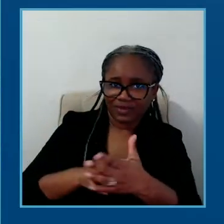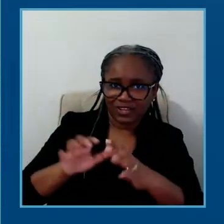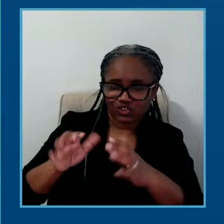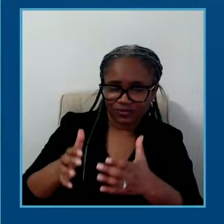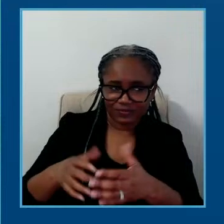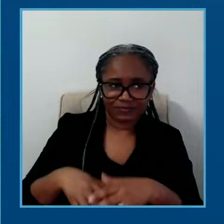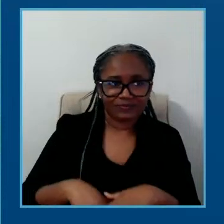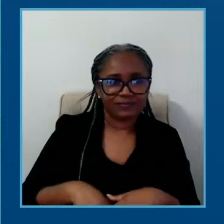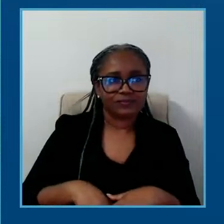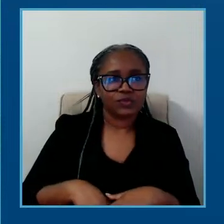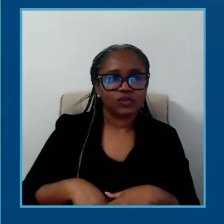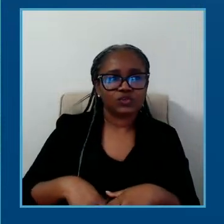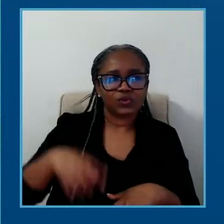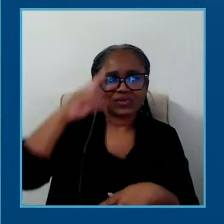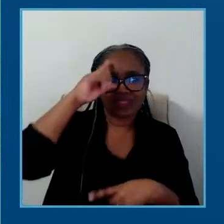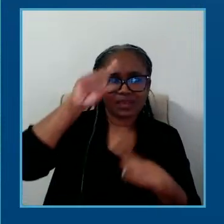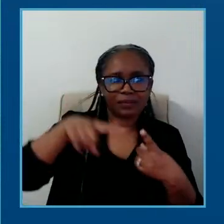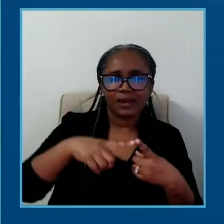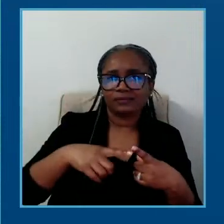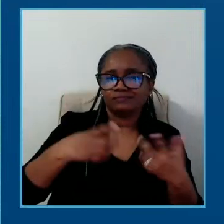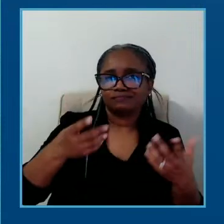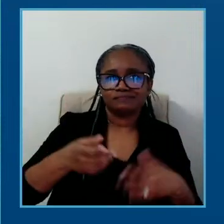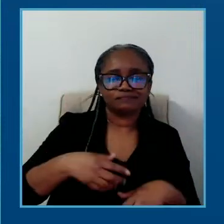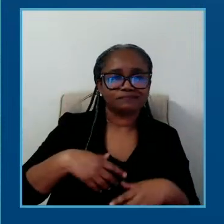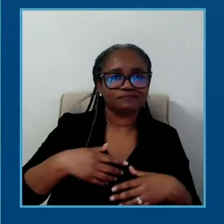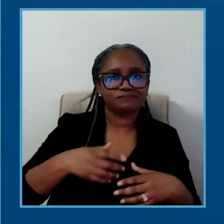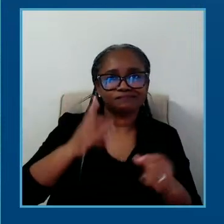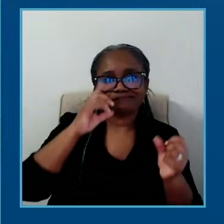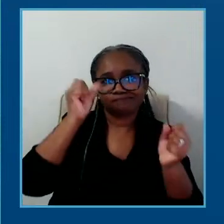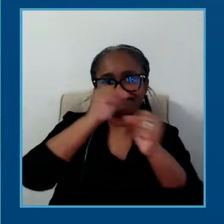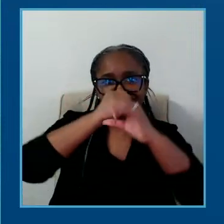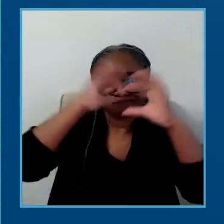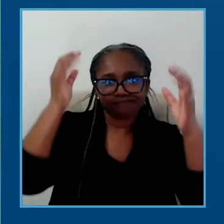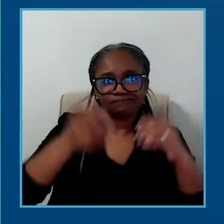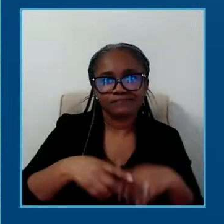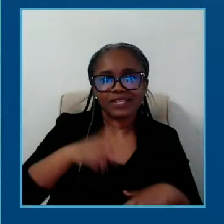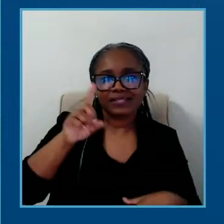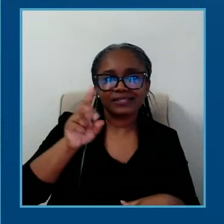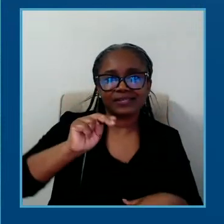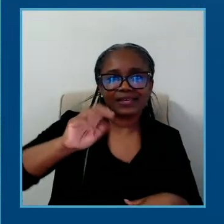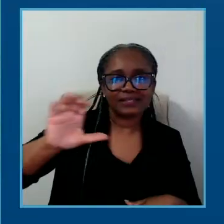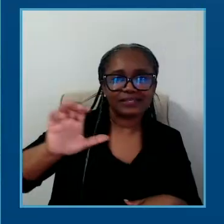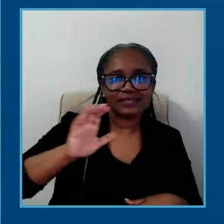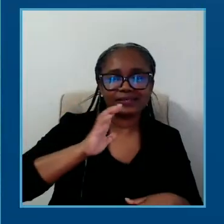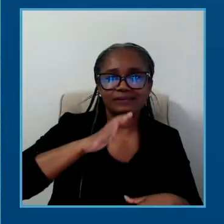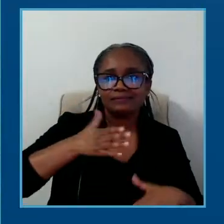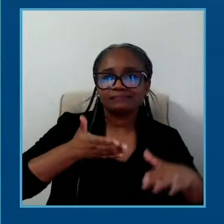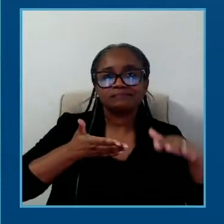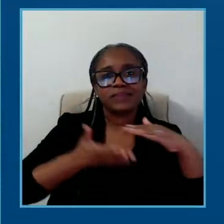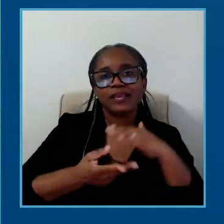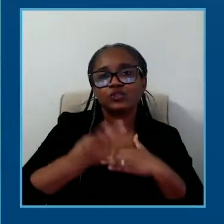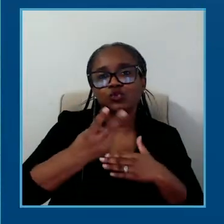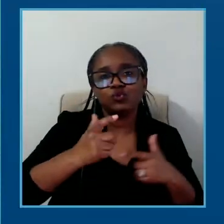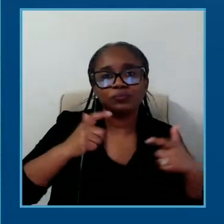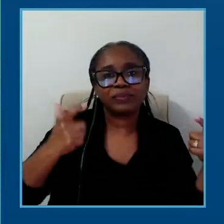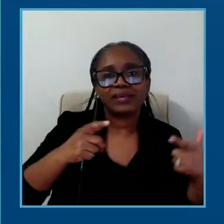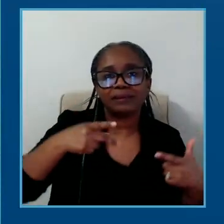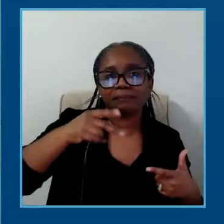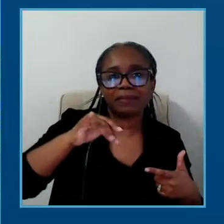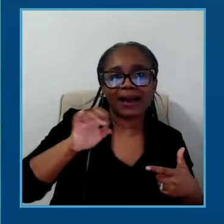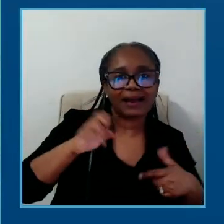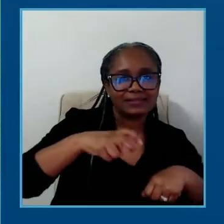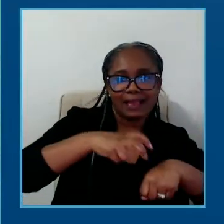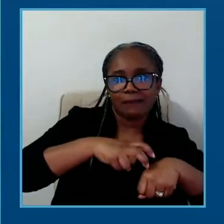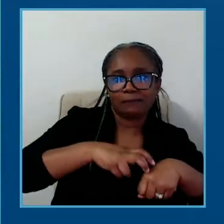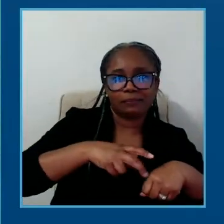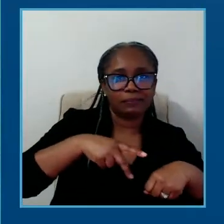and baked two big apple pies and set them before the candidates and said, okay, the pie on the left, only the men